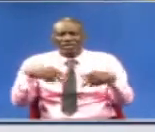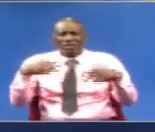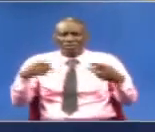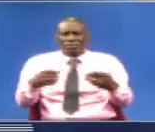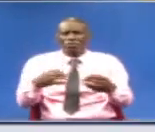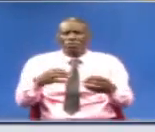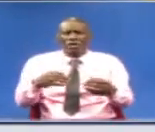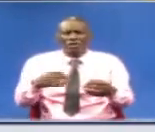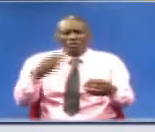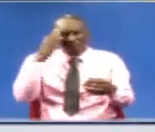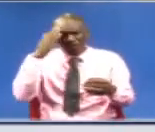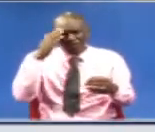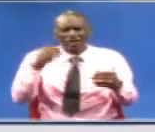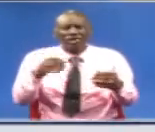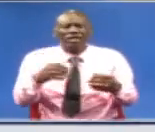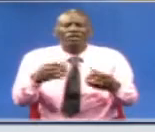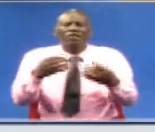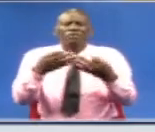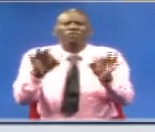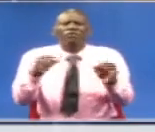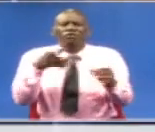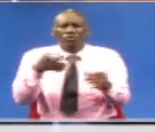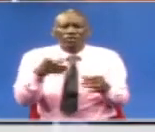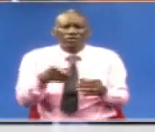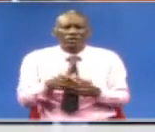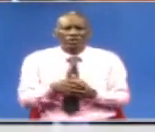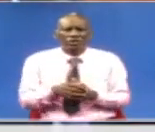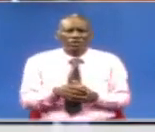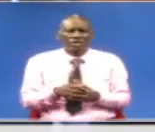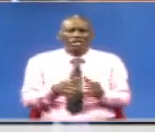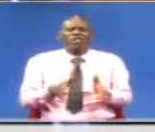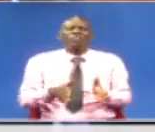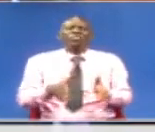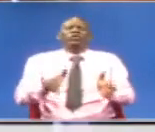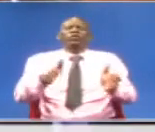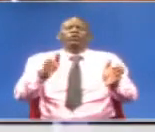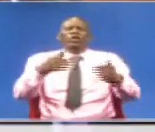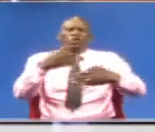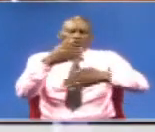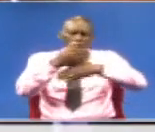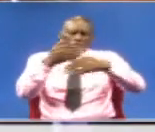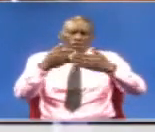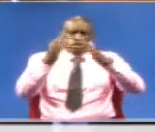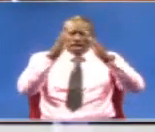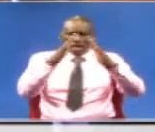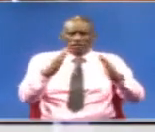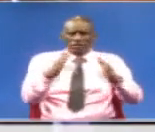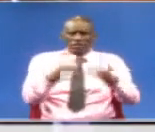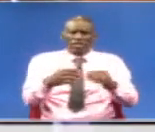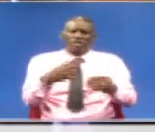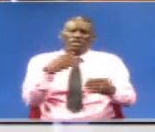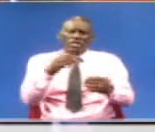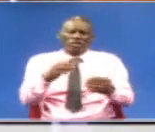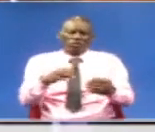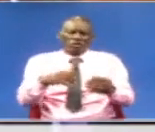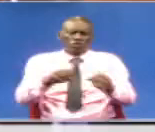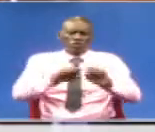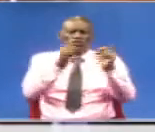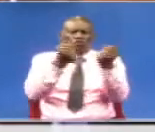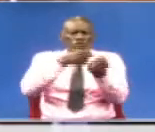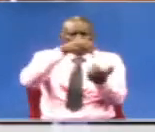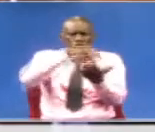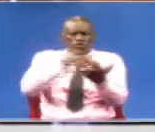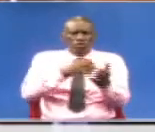sins, they can get away with heart and graft. The way you get to construct is telling of your social constructs. If you